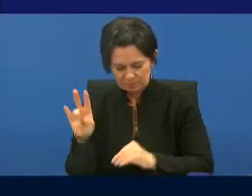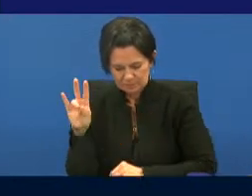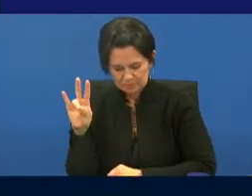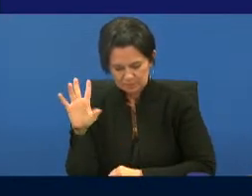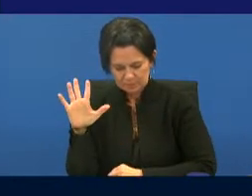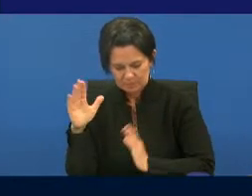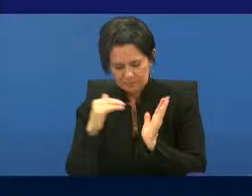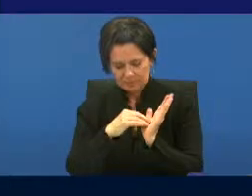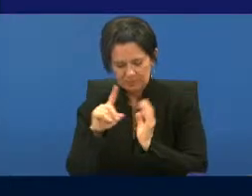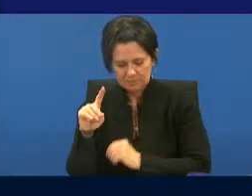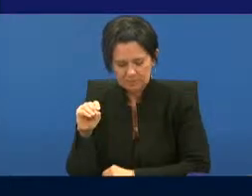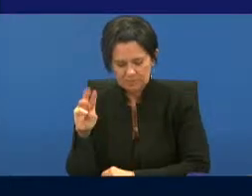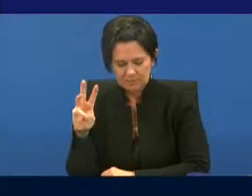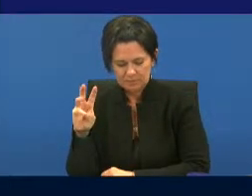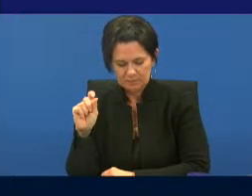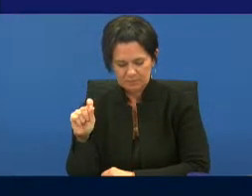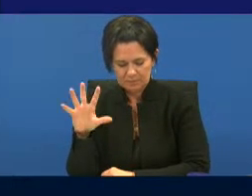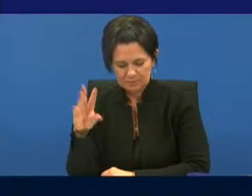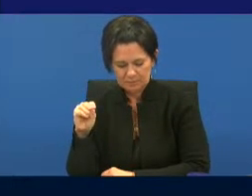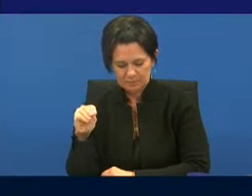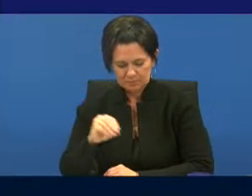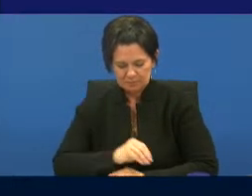for a total amount of